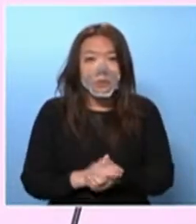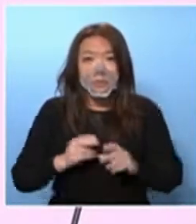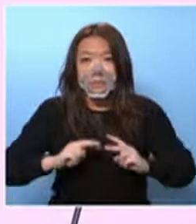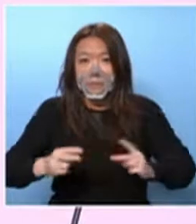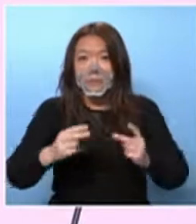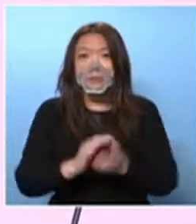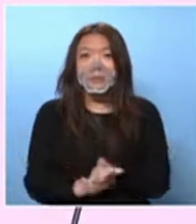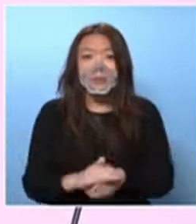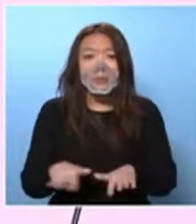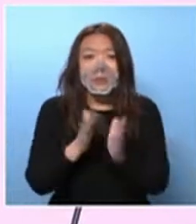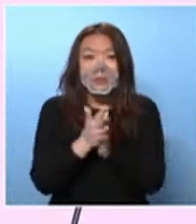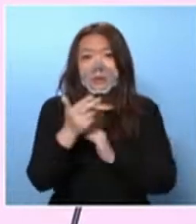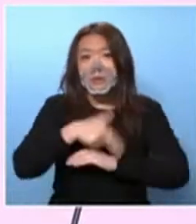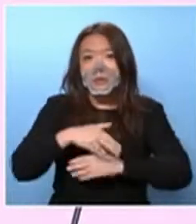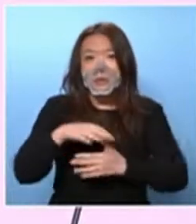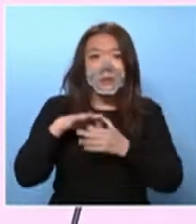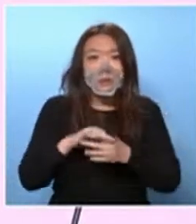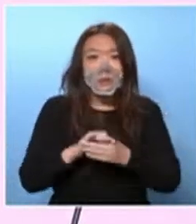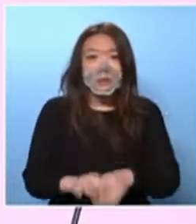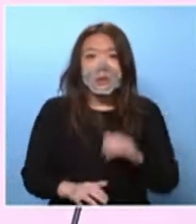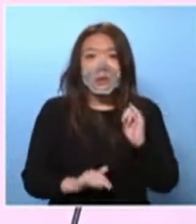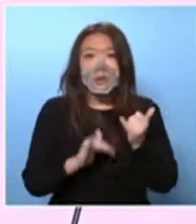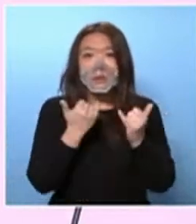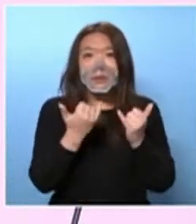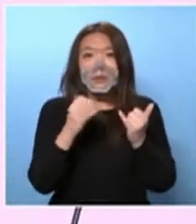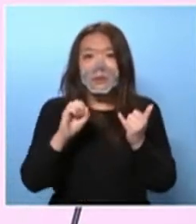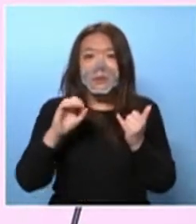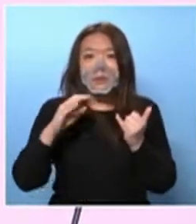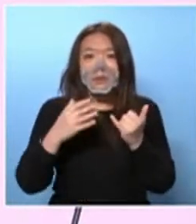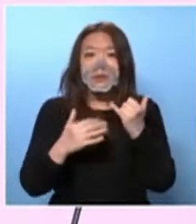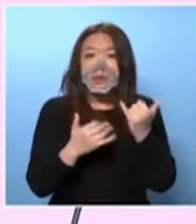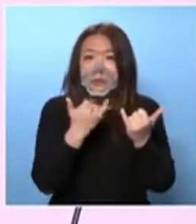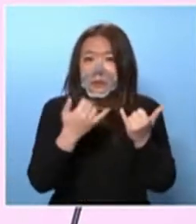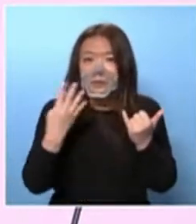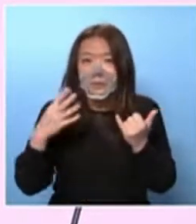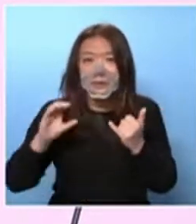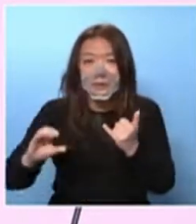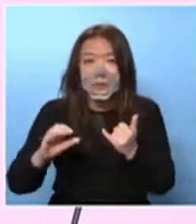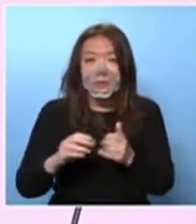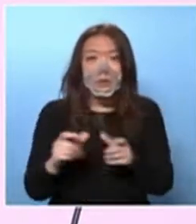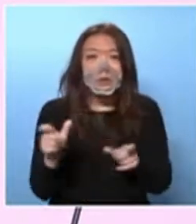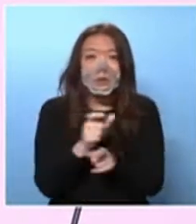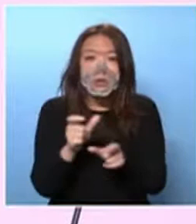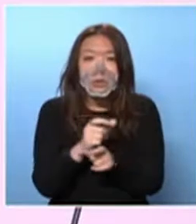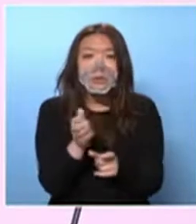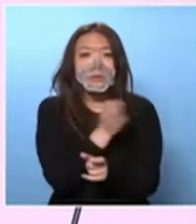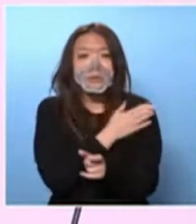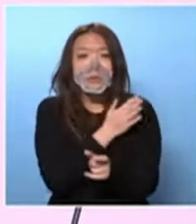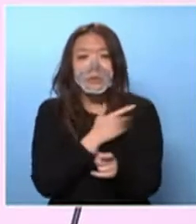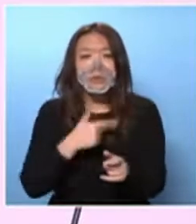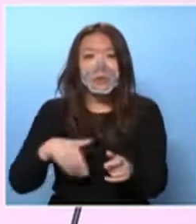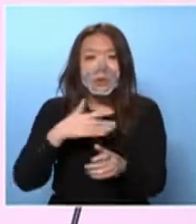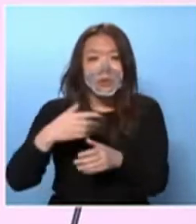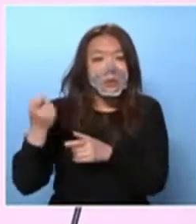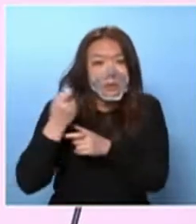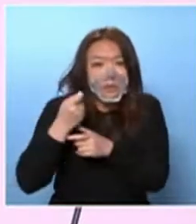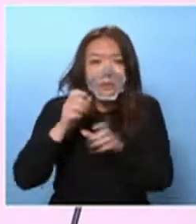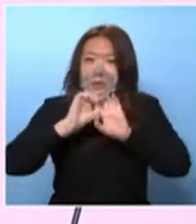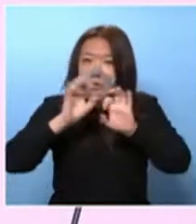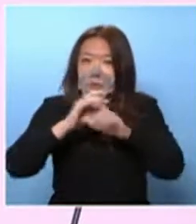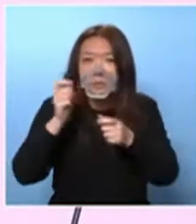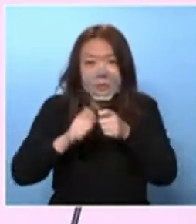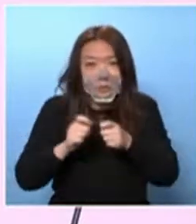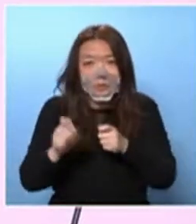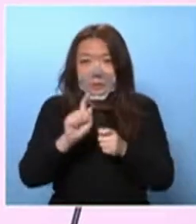digital economy. The entire scheme will incur about $66.4 billion of financial commitment. We will